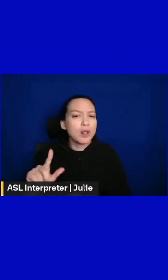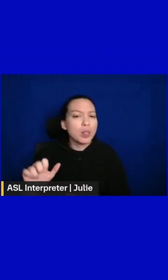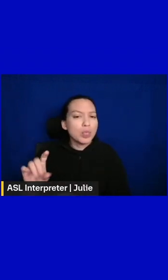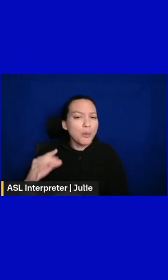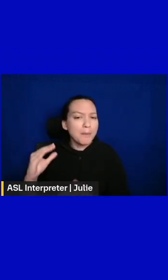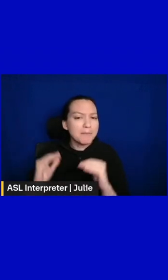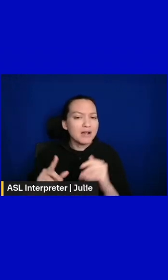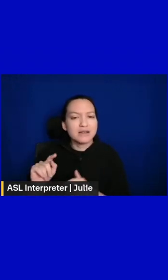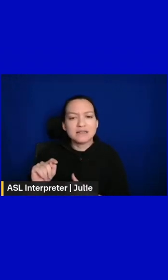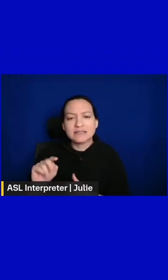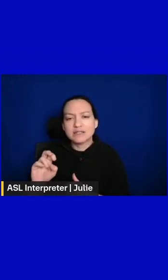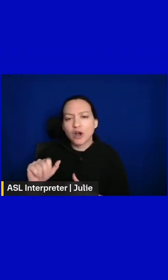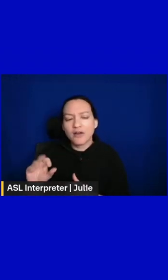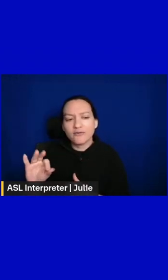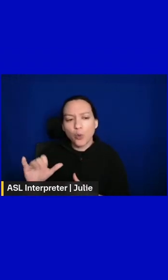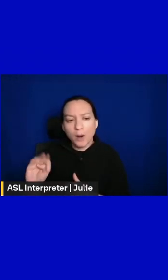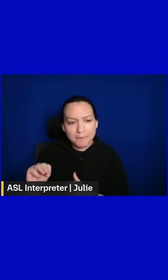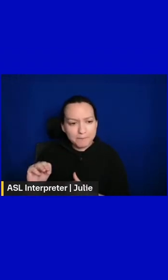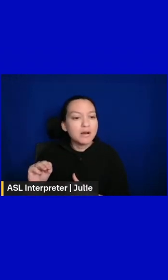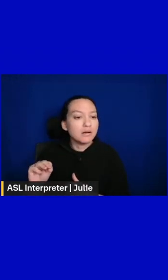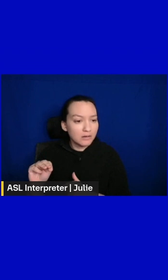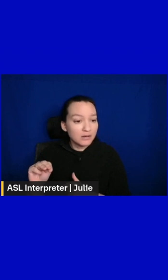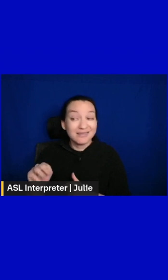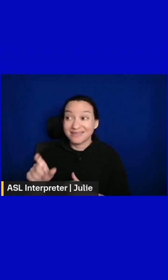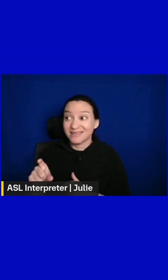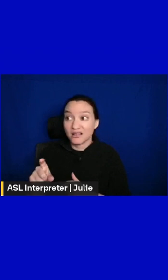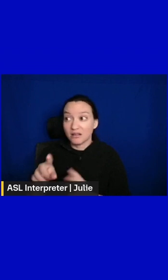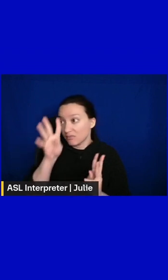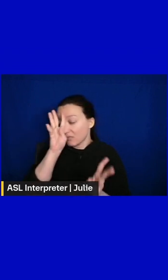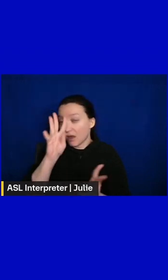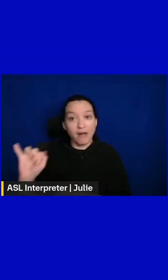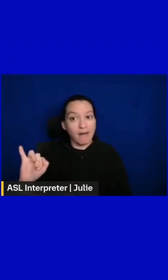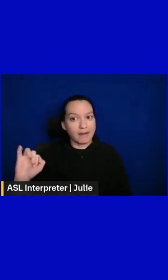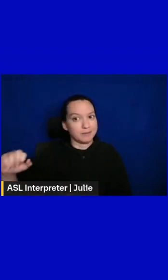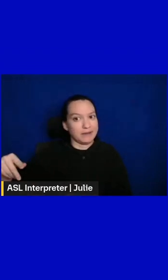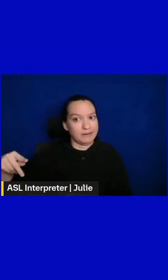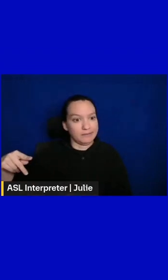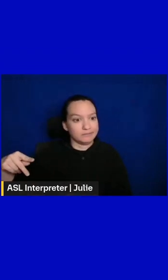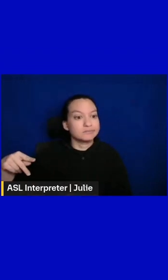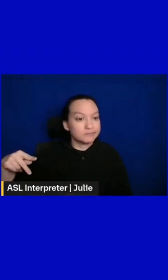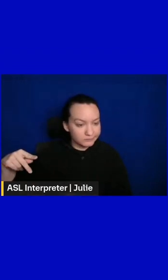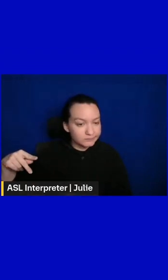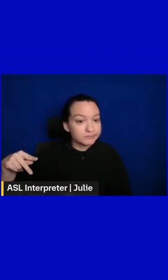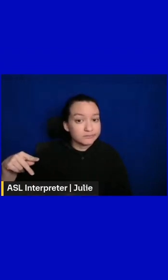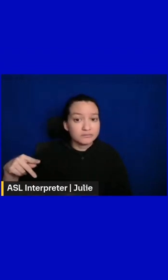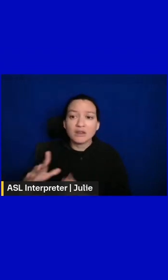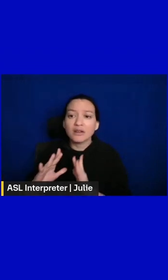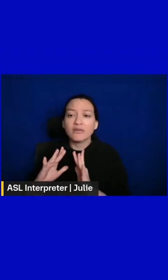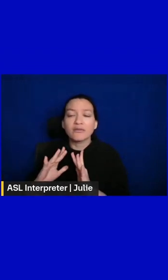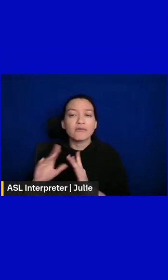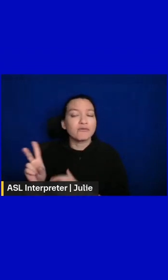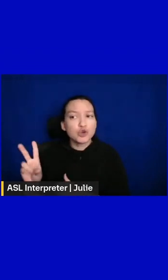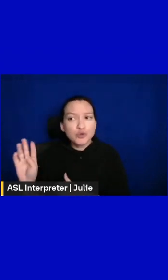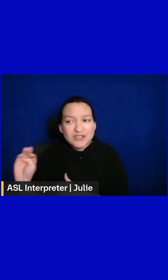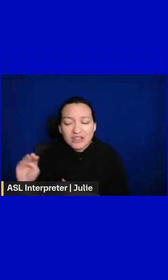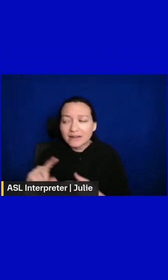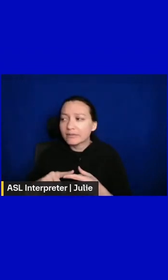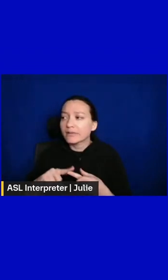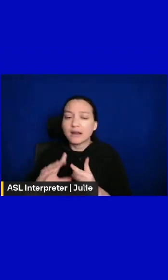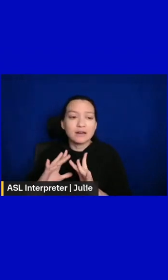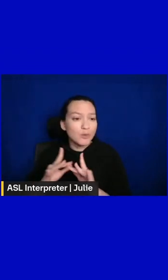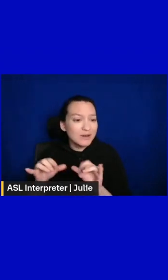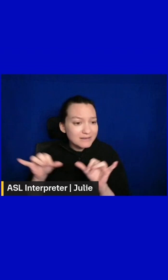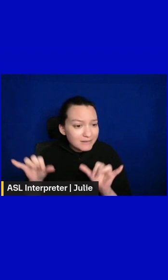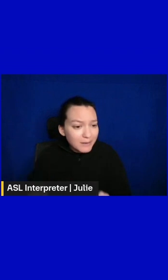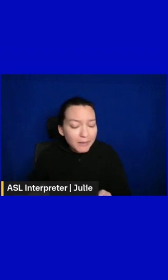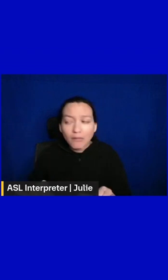And to test that load balancer module, we need to mock up some IPs. We need to mock up some virtual machines and network systems so